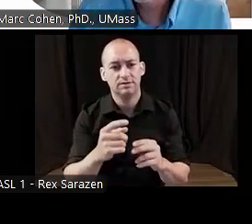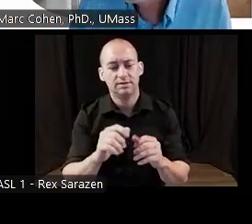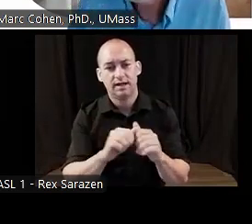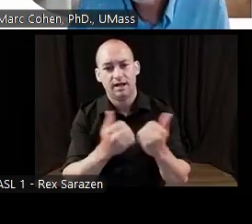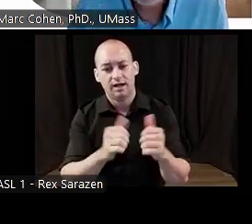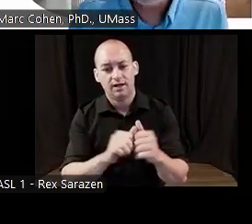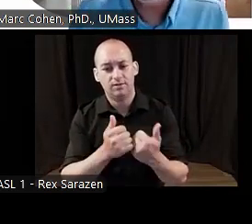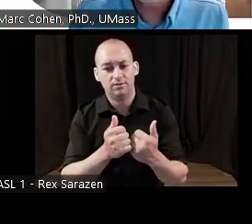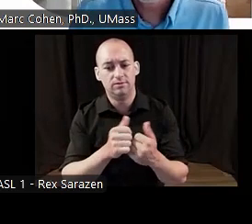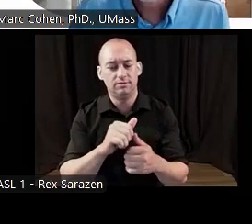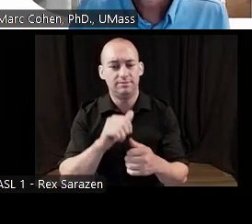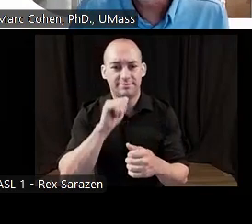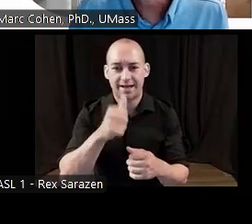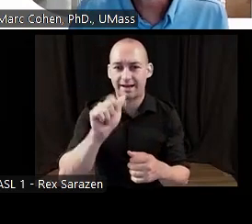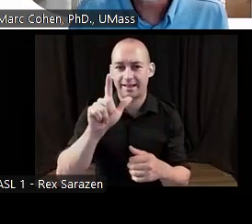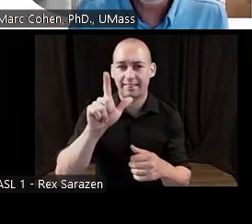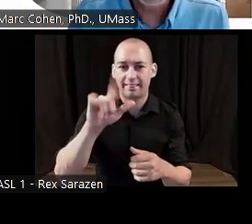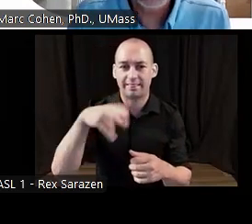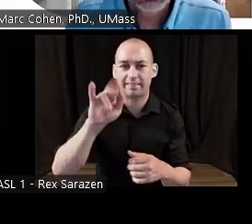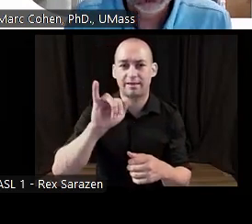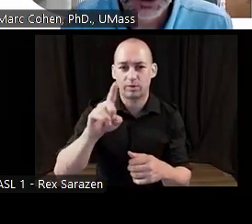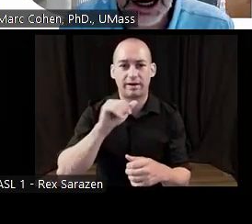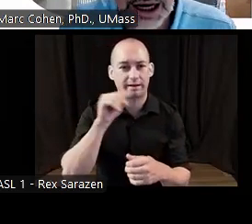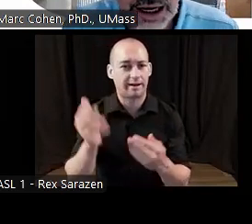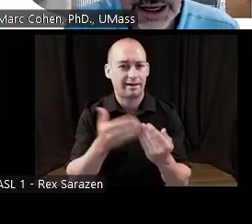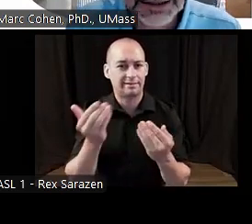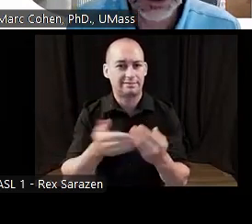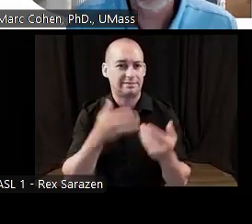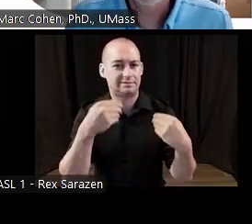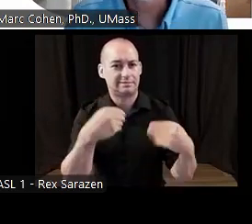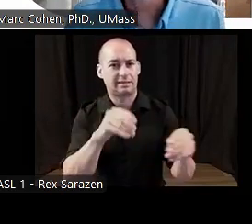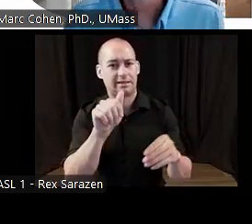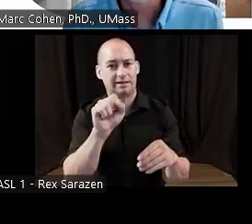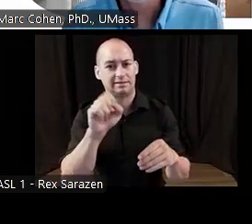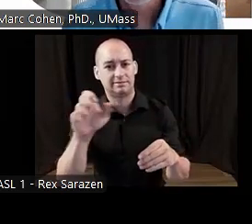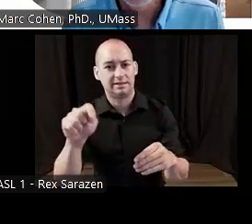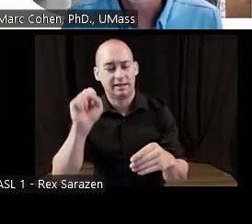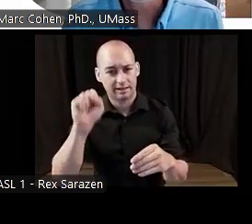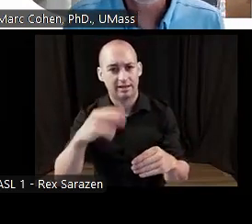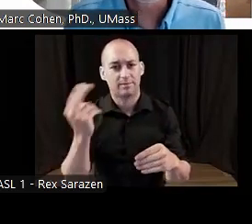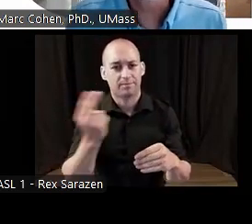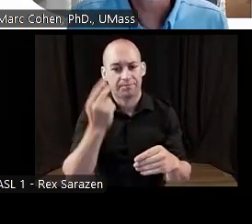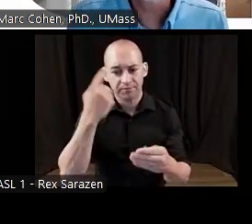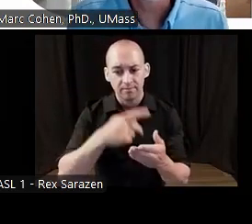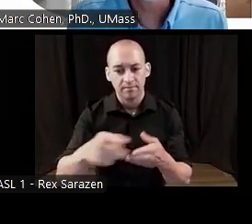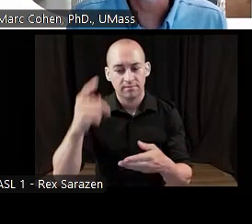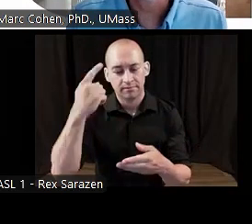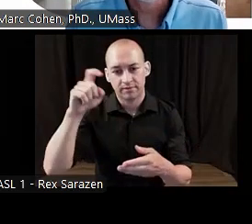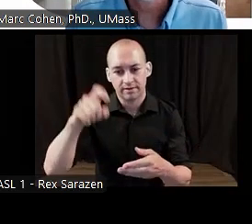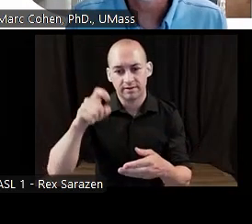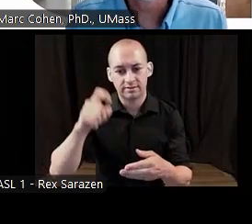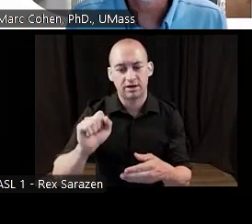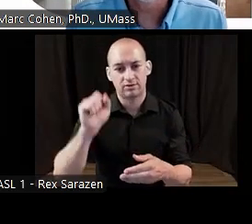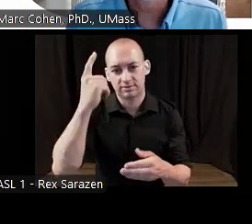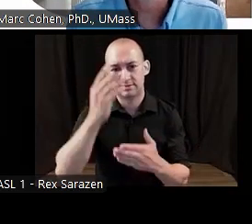typically non-liquid asset could be leveraged to help pay for needs, understand for some people